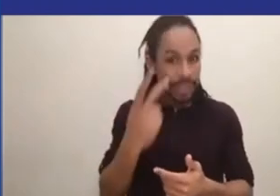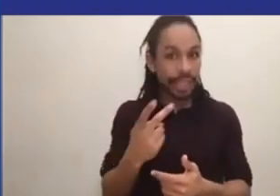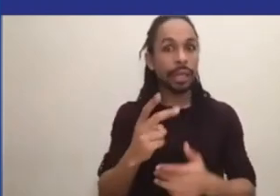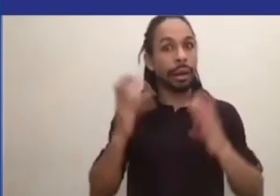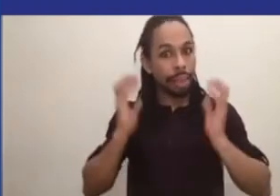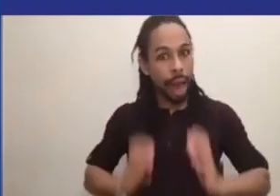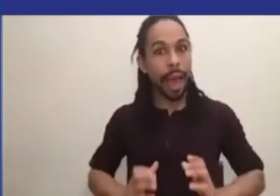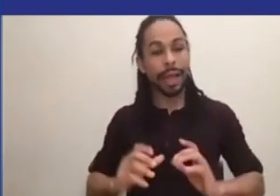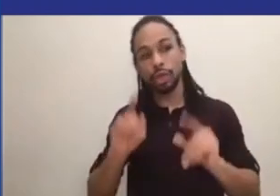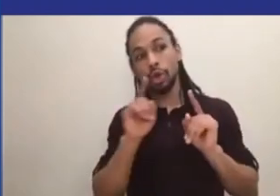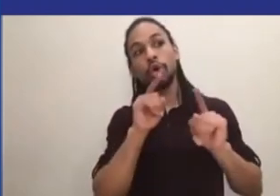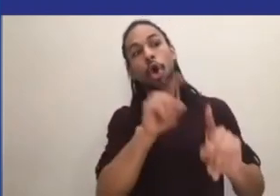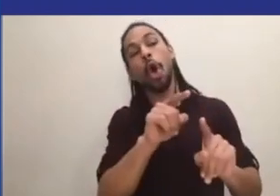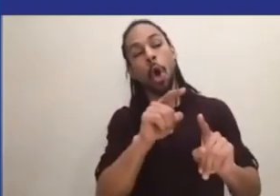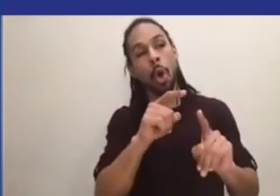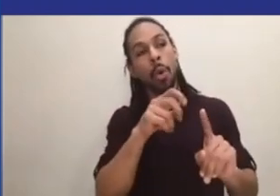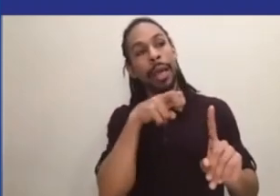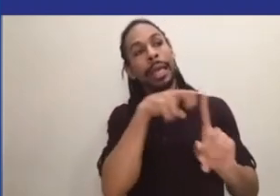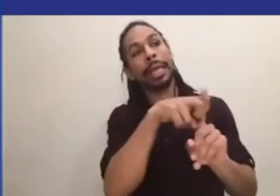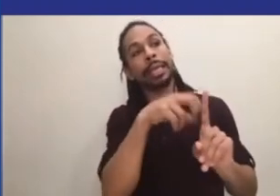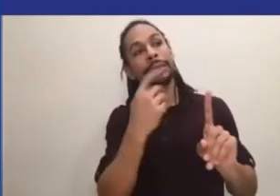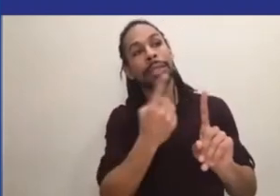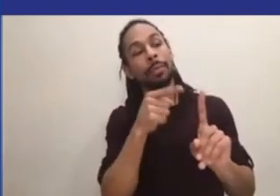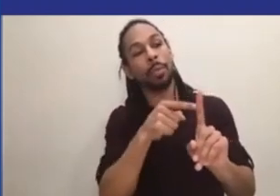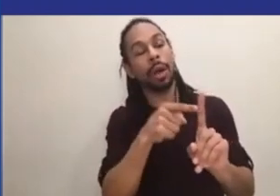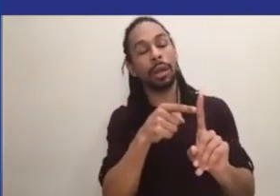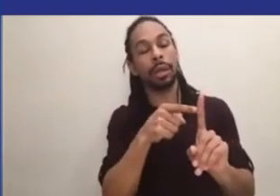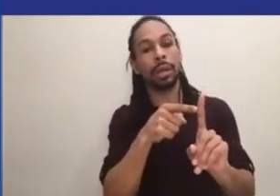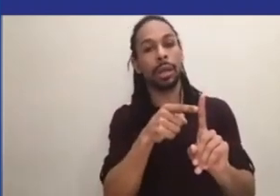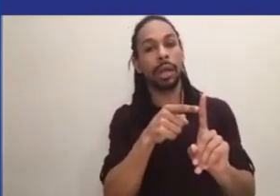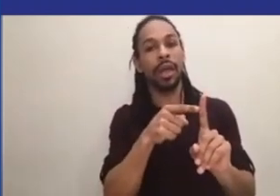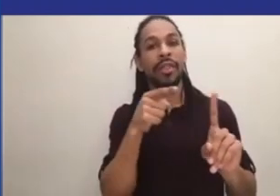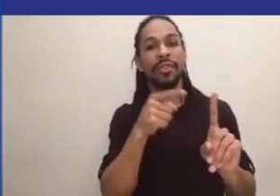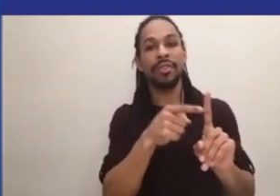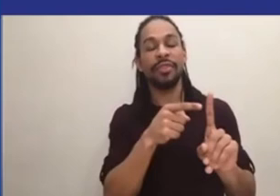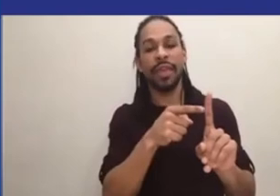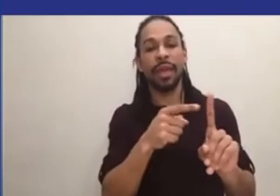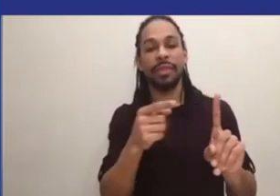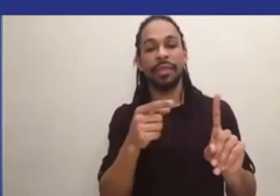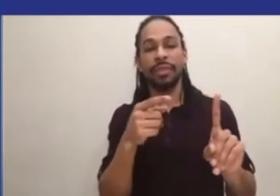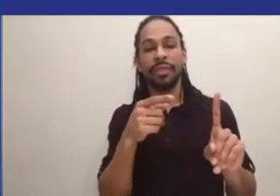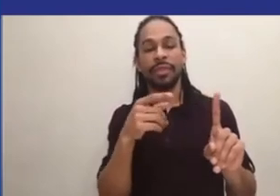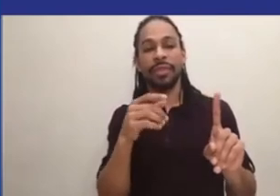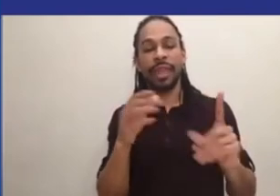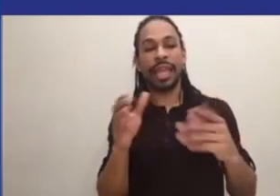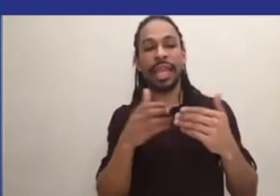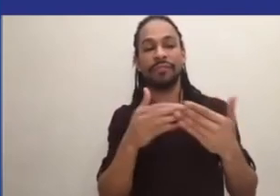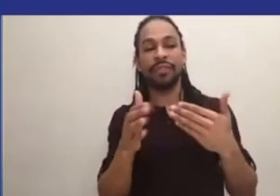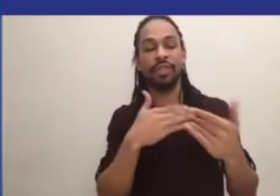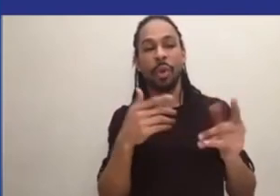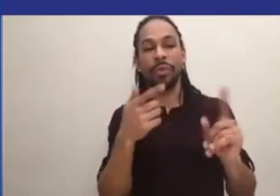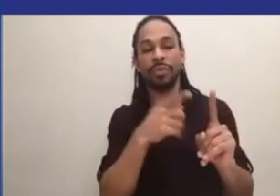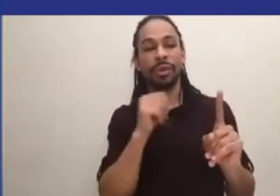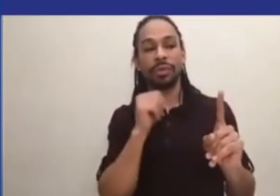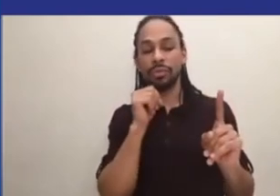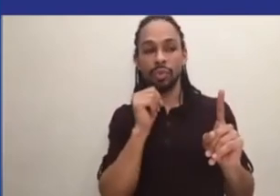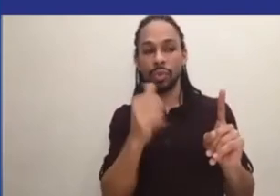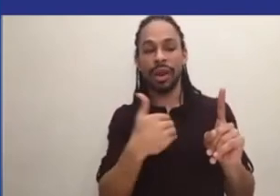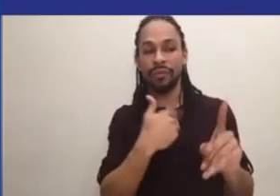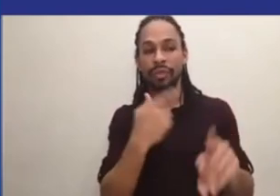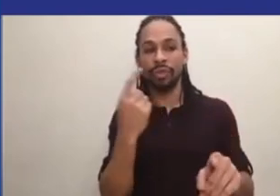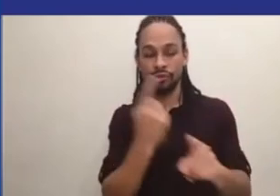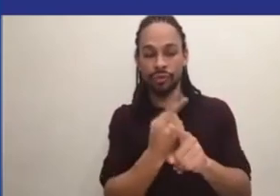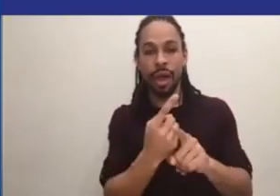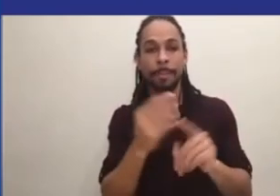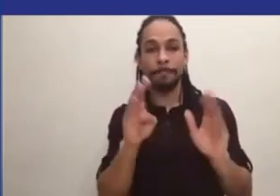of, you know, they know they can't do that. They know they ain't taught no Vogue ever. They know they're not from the streets. They know they're not from the hood. They know they're not